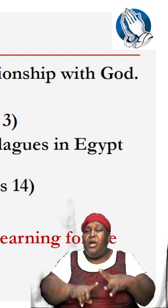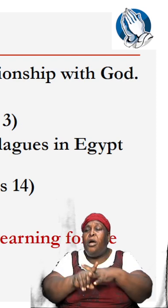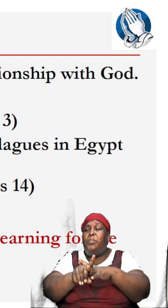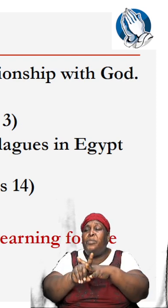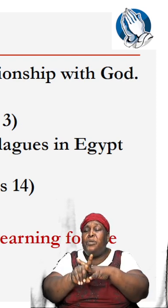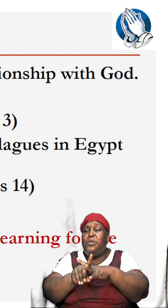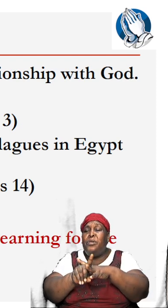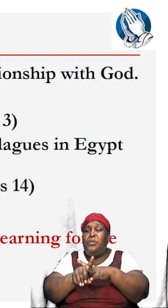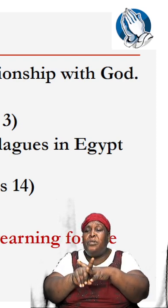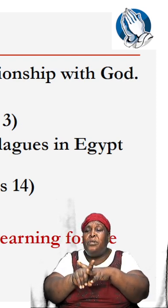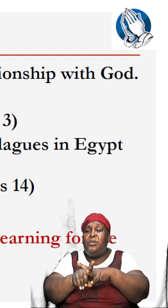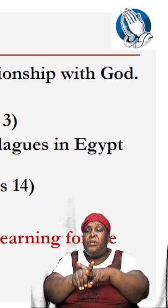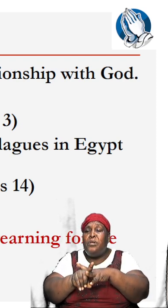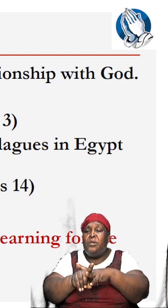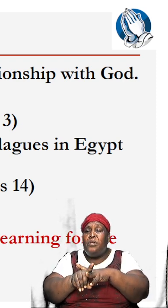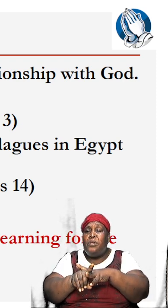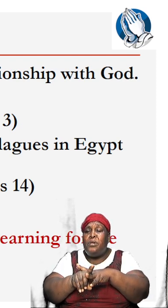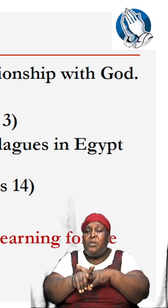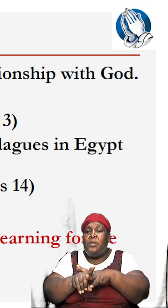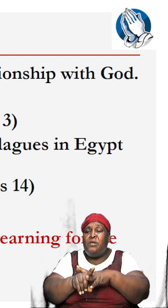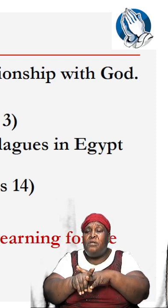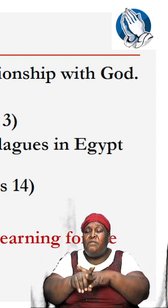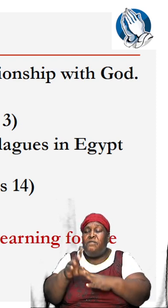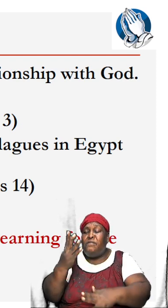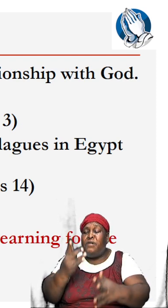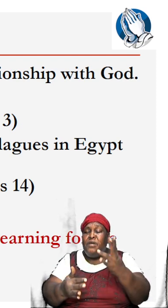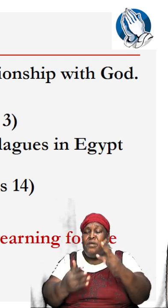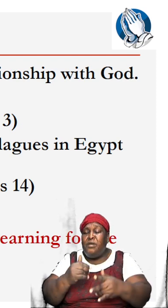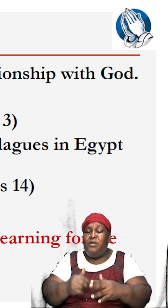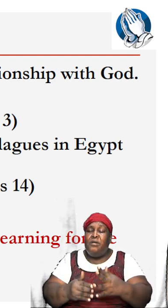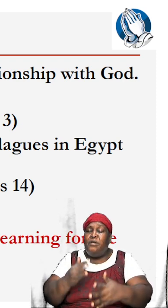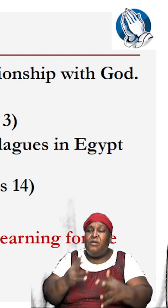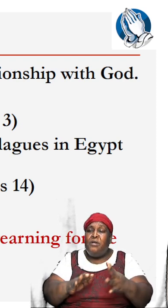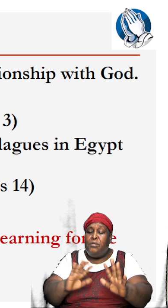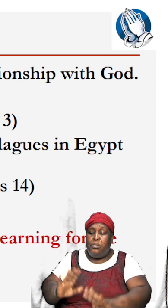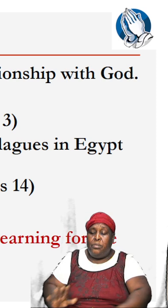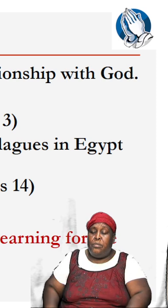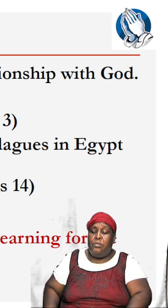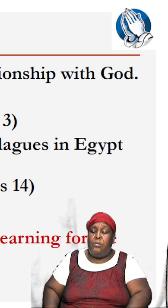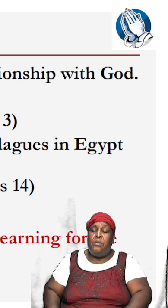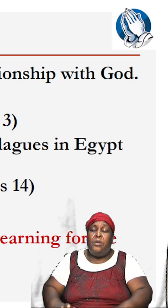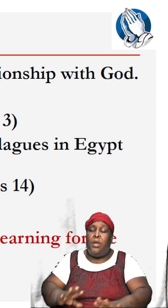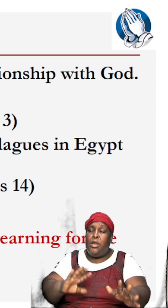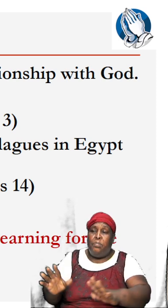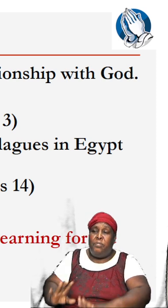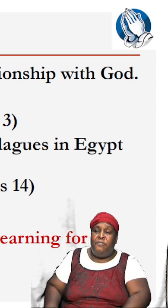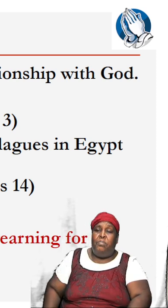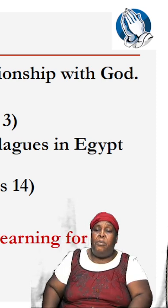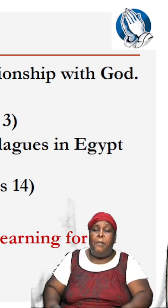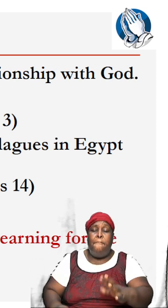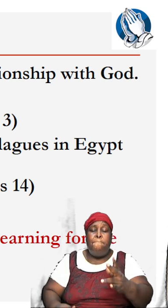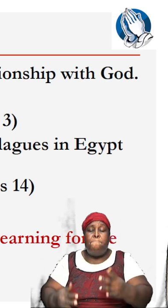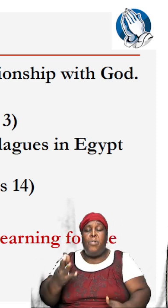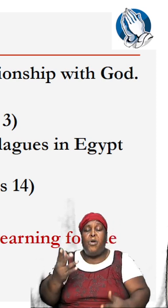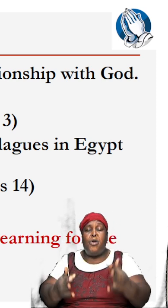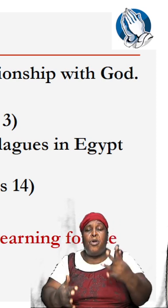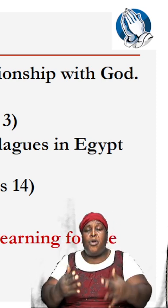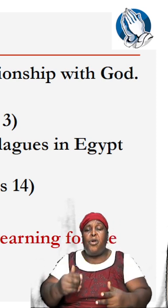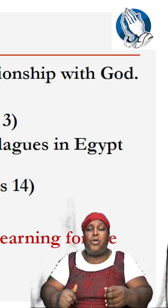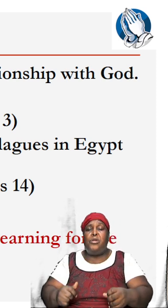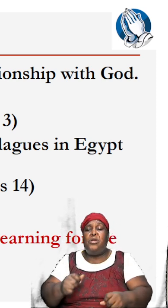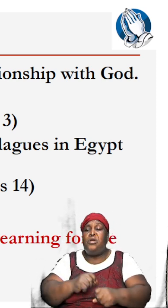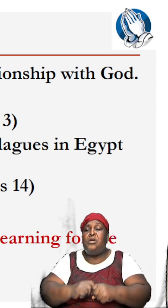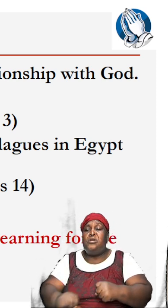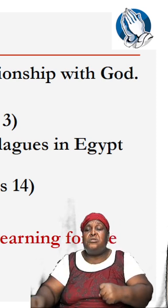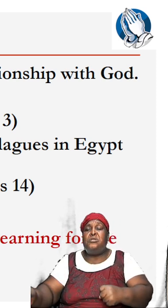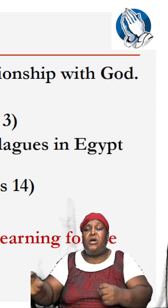of a bush. And the Bible said, and he looked, and behold, the bush burned with fire, and the bush was not